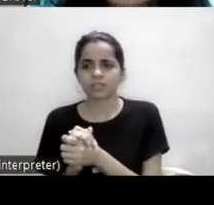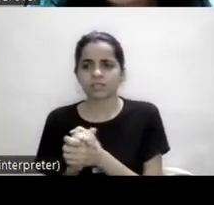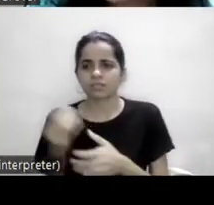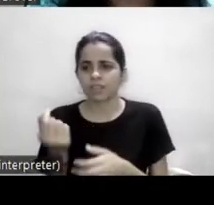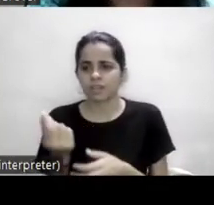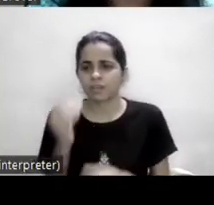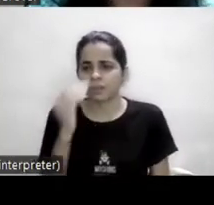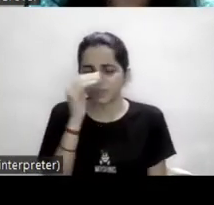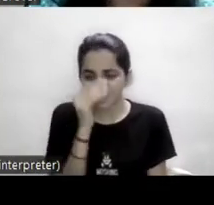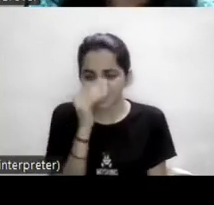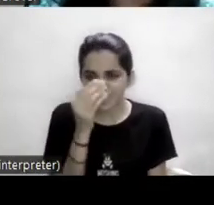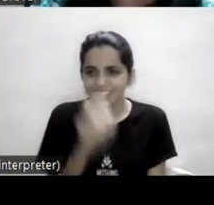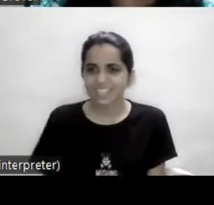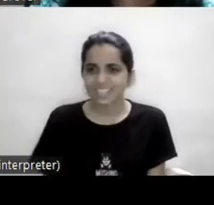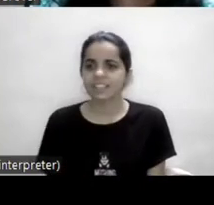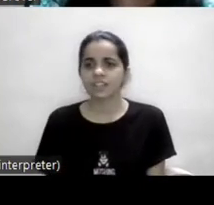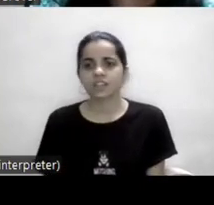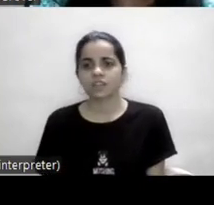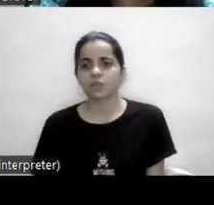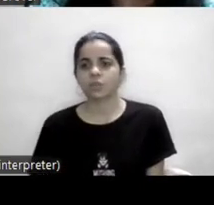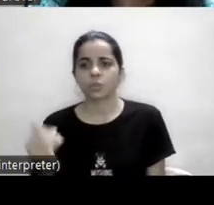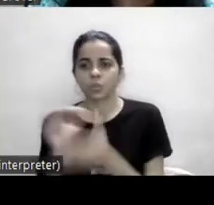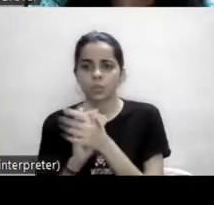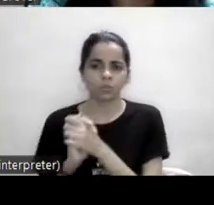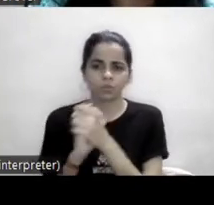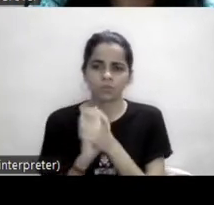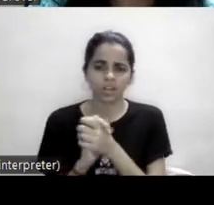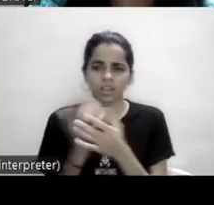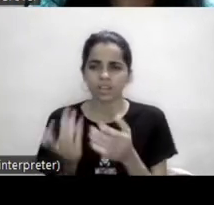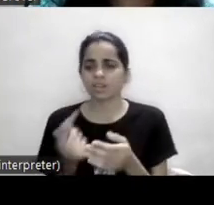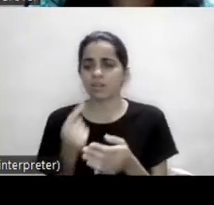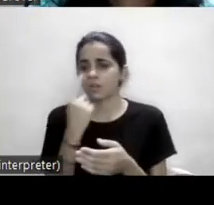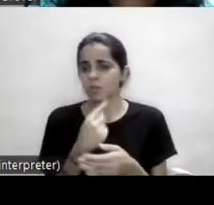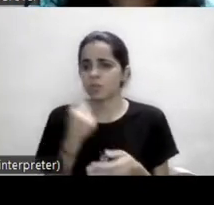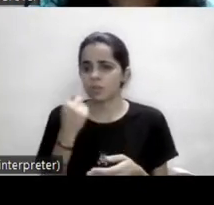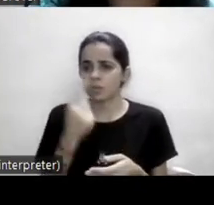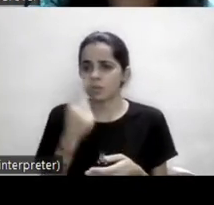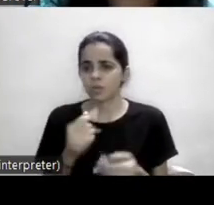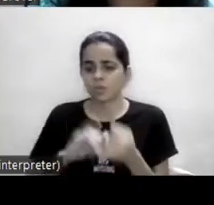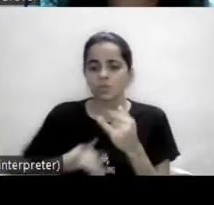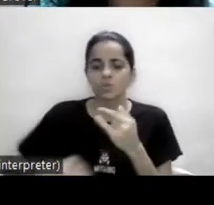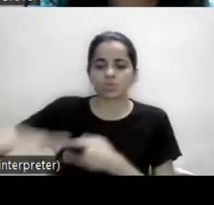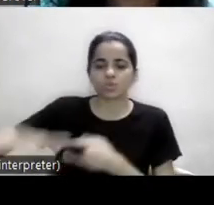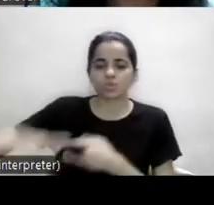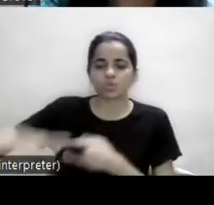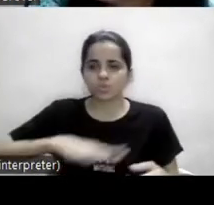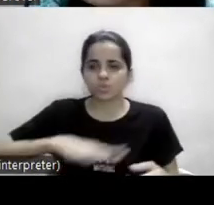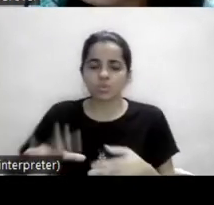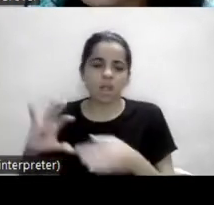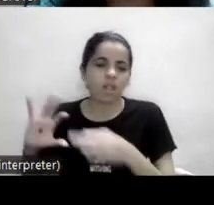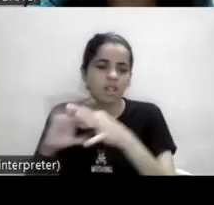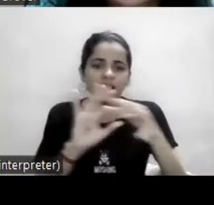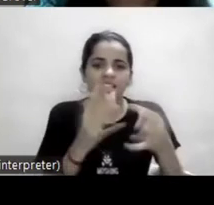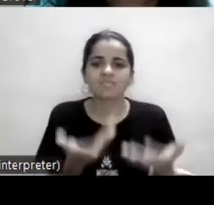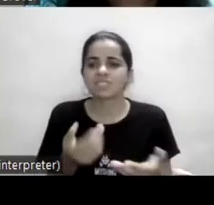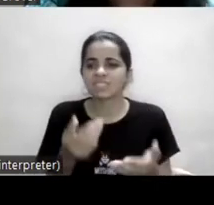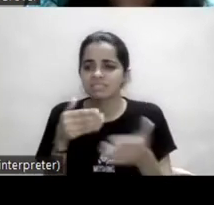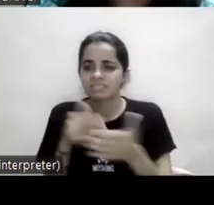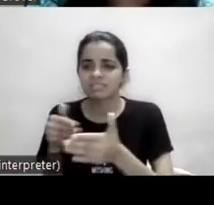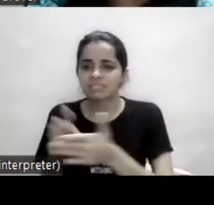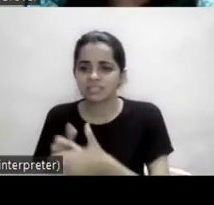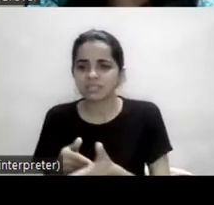shy. There will be a friend who, you know, was not able to socialize with a lot of people. We might